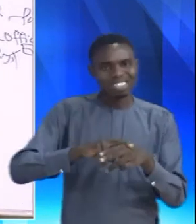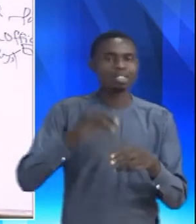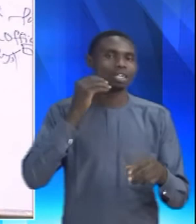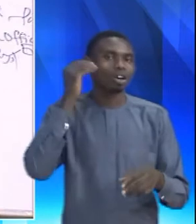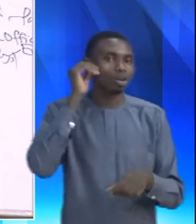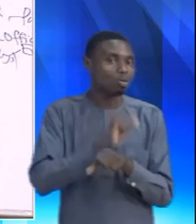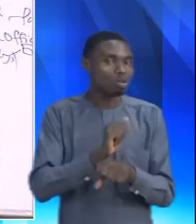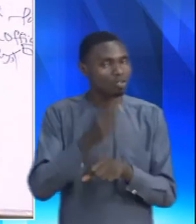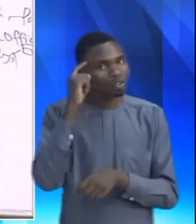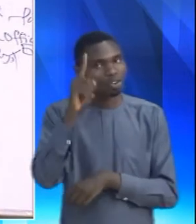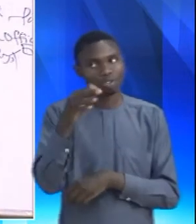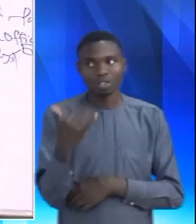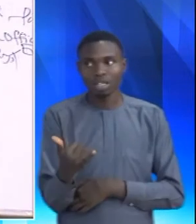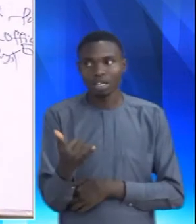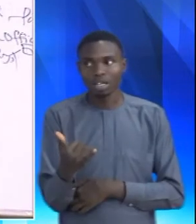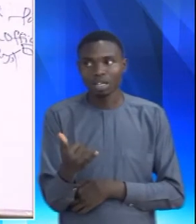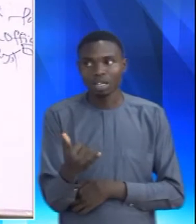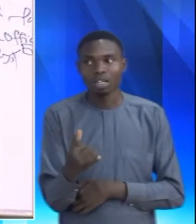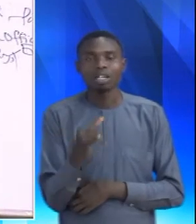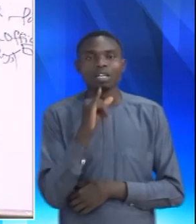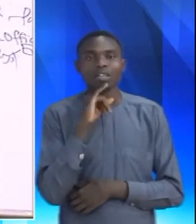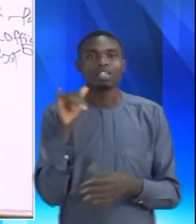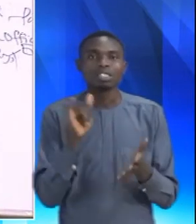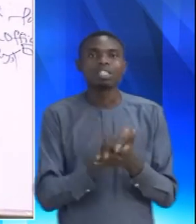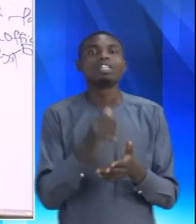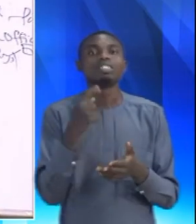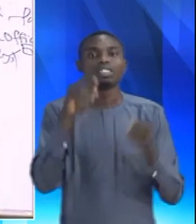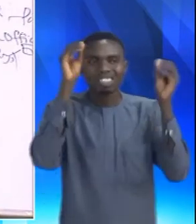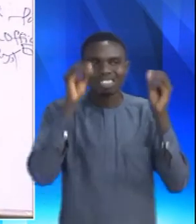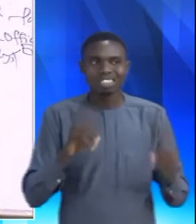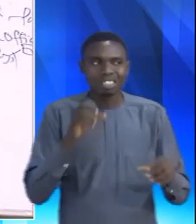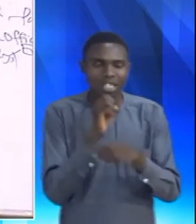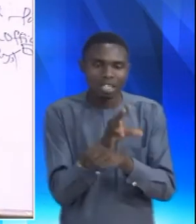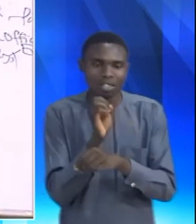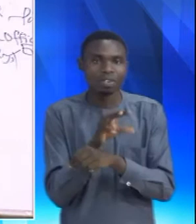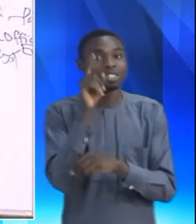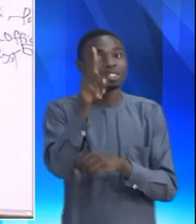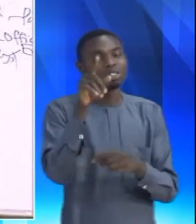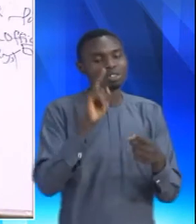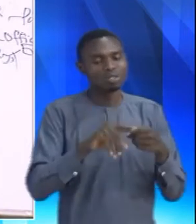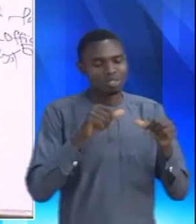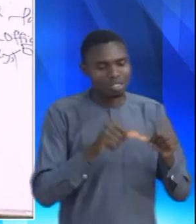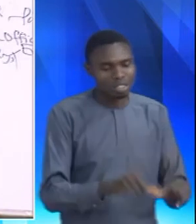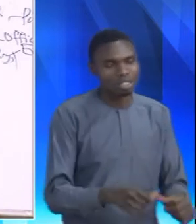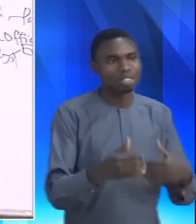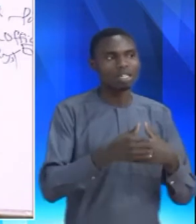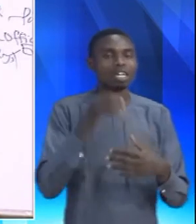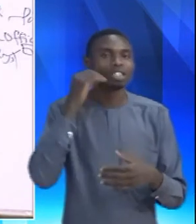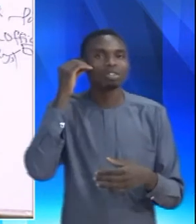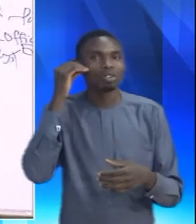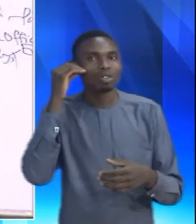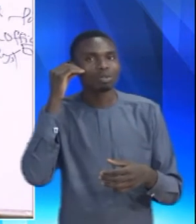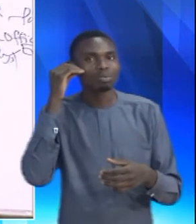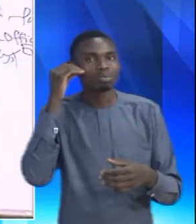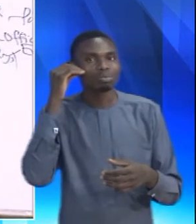is proper and good personal hygiene. Stay at home.